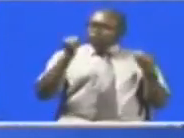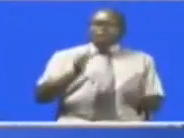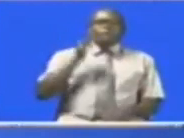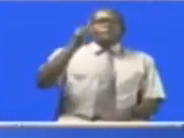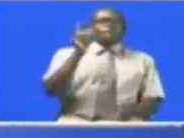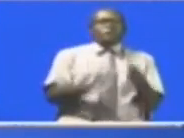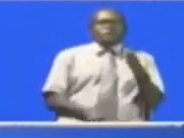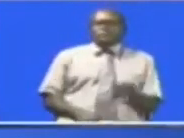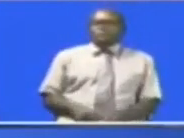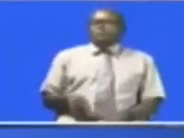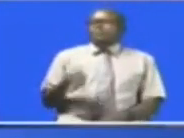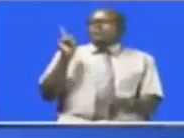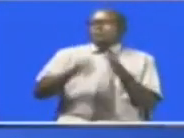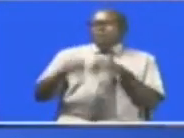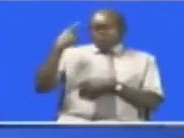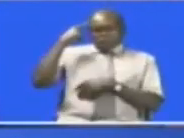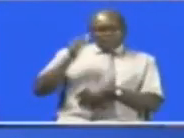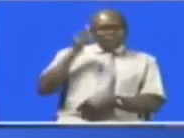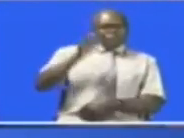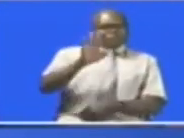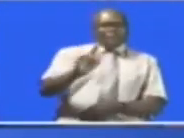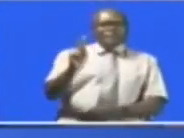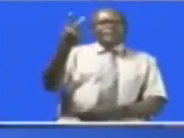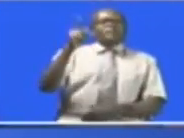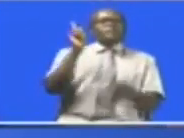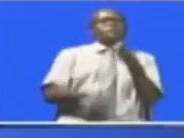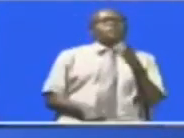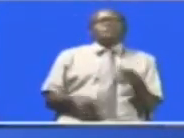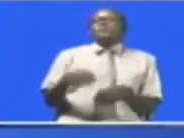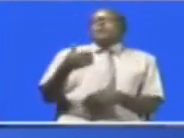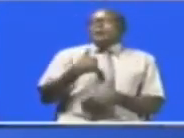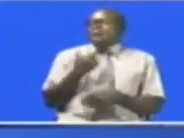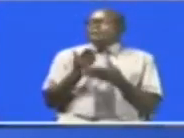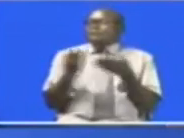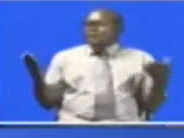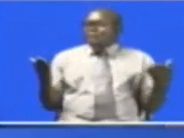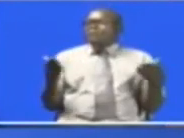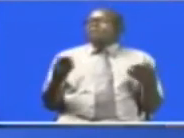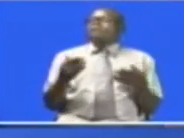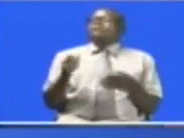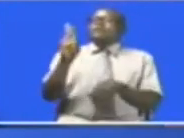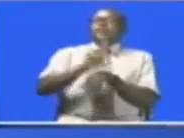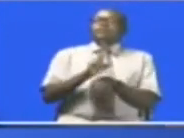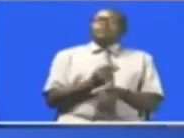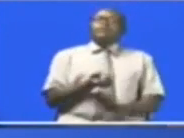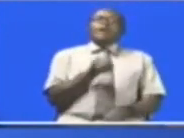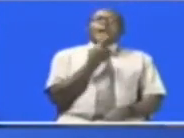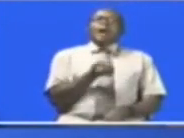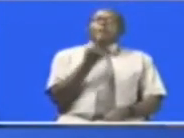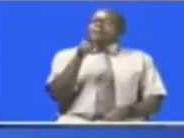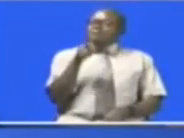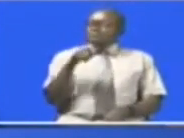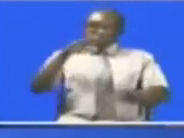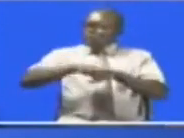athletics. What do you think is the future of athletics in Kenya right now? We've had a couple of doping scares as a